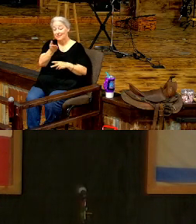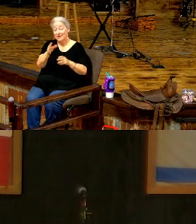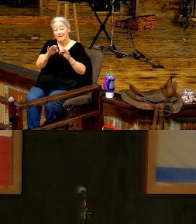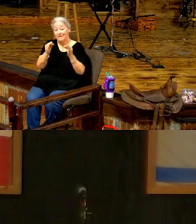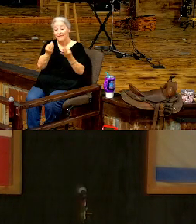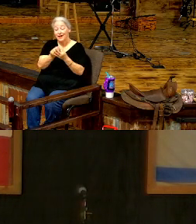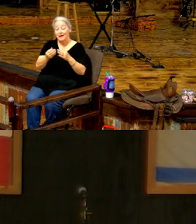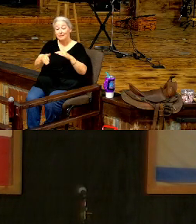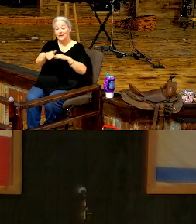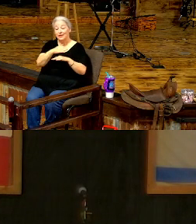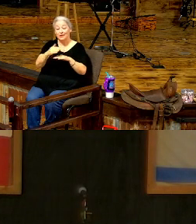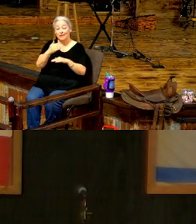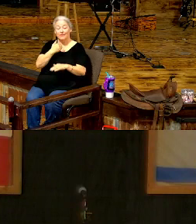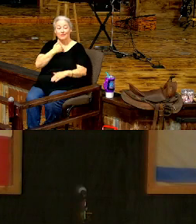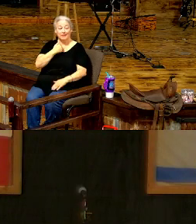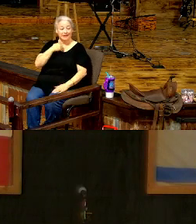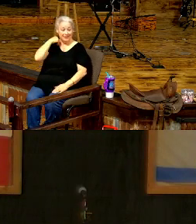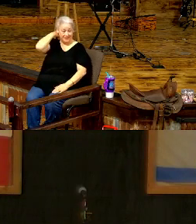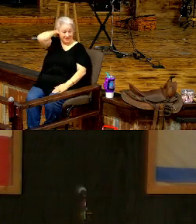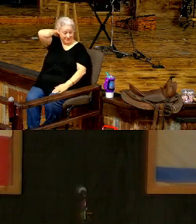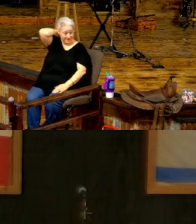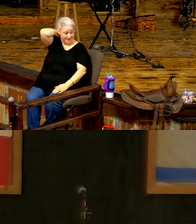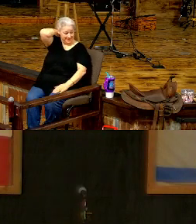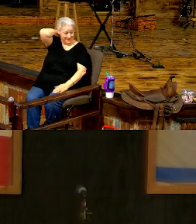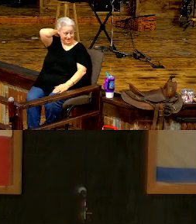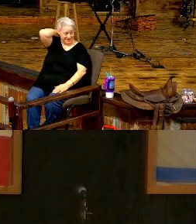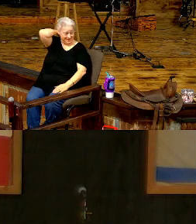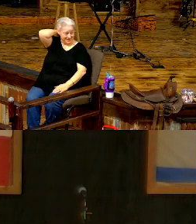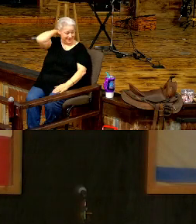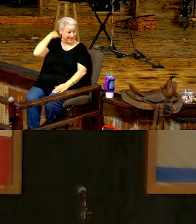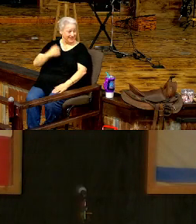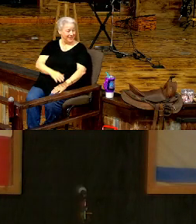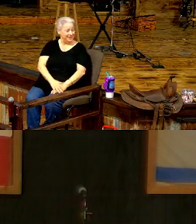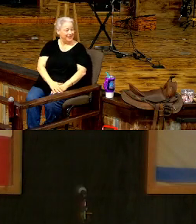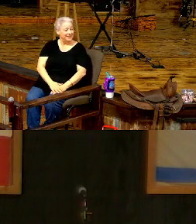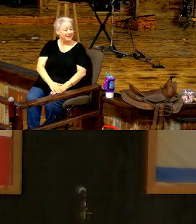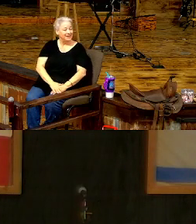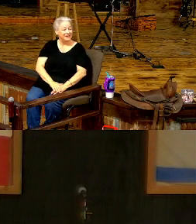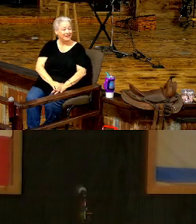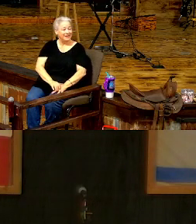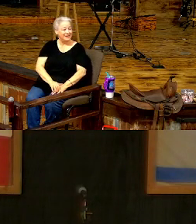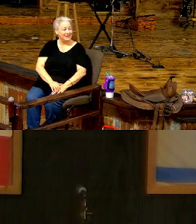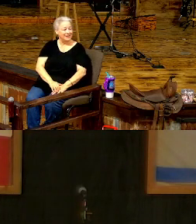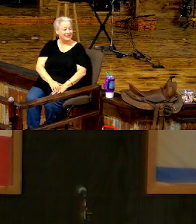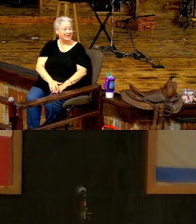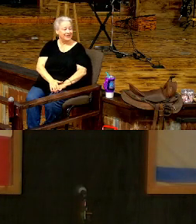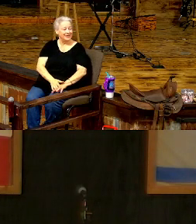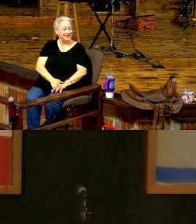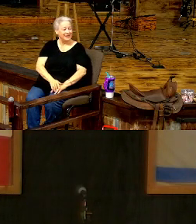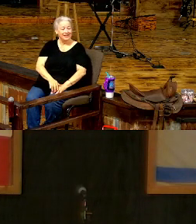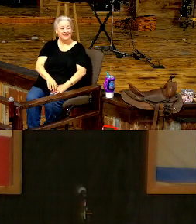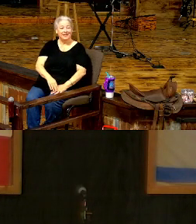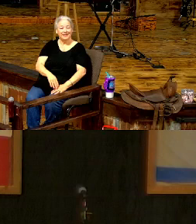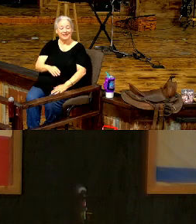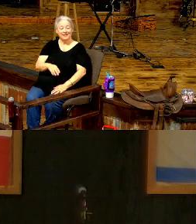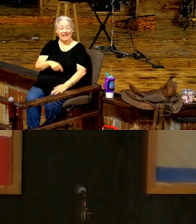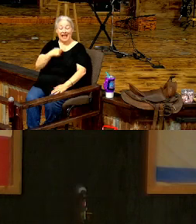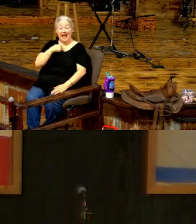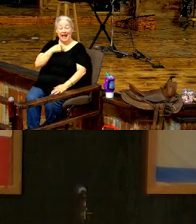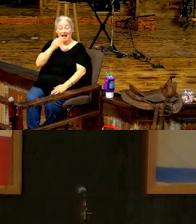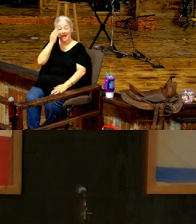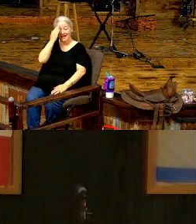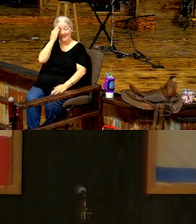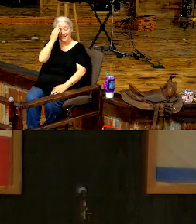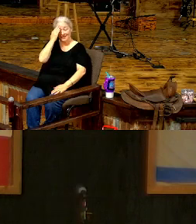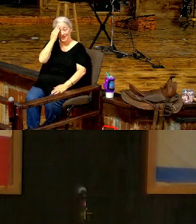Principally because when she sits back there, Pastor, I can always kind of know where I'm at by the look she's given me. If she hangs